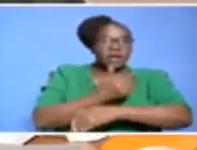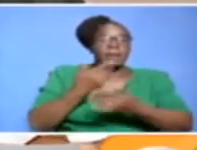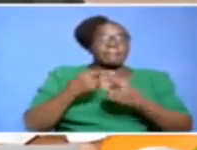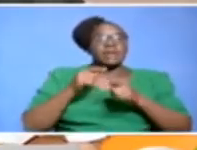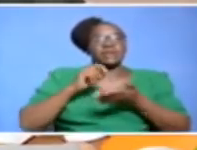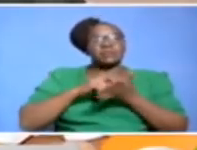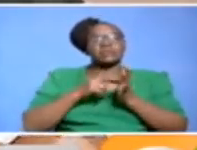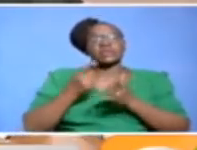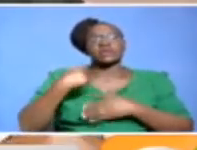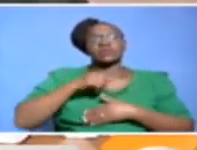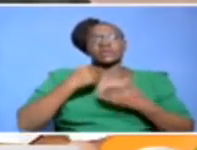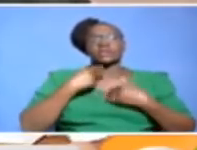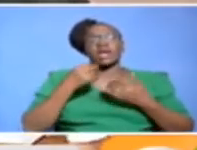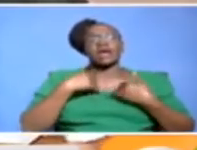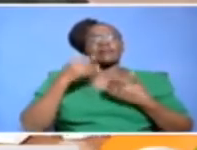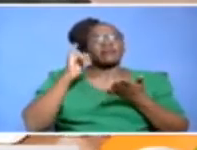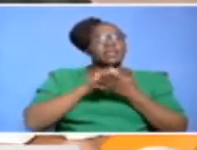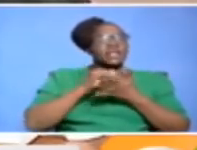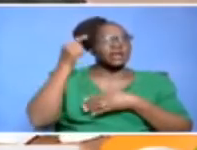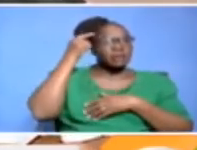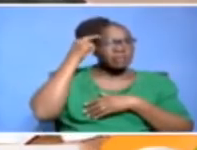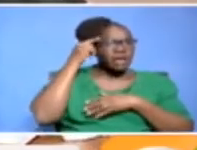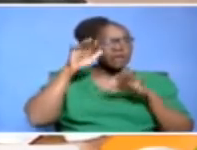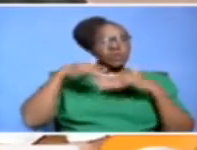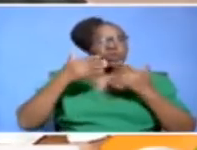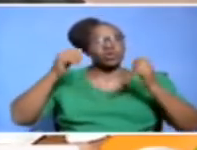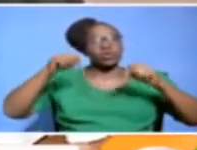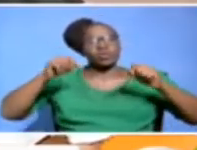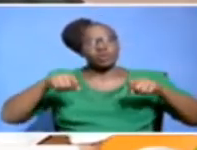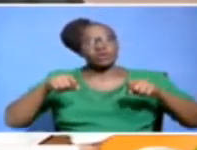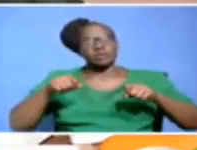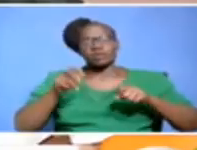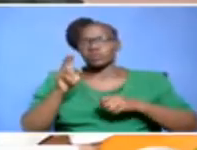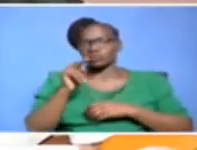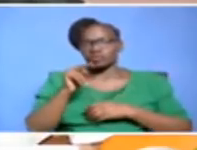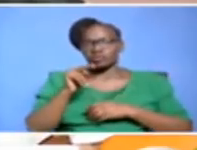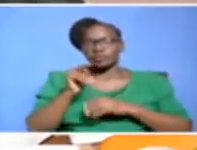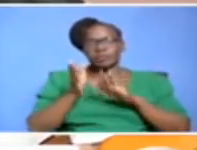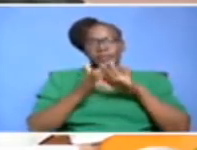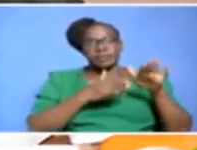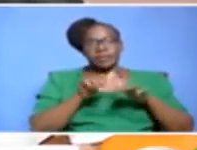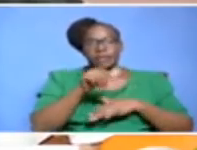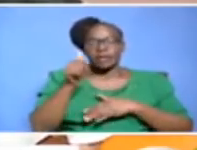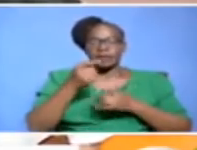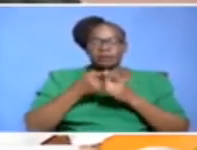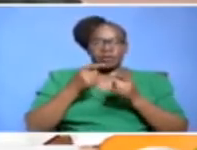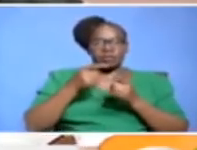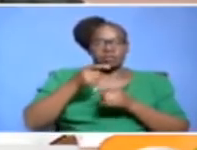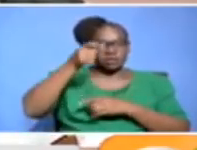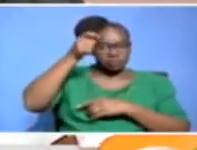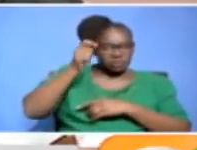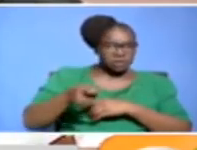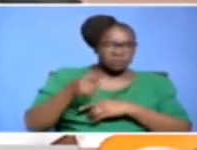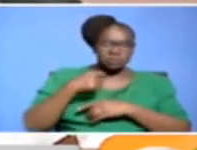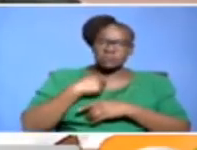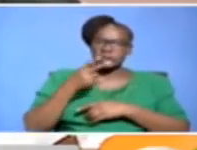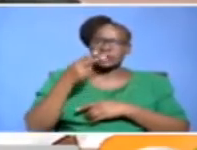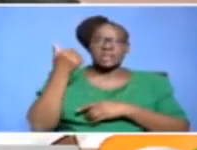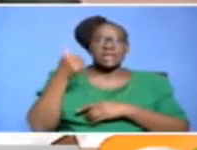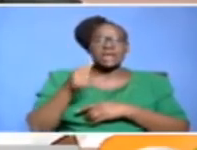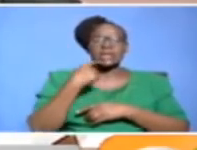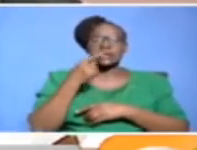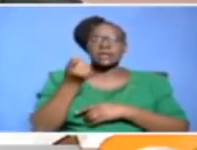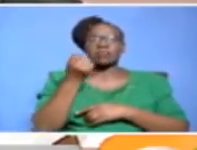that mentality or capability. The other thing I can say from the judgment, I did not see any mention of a